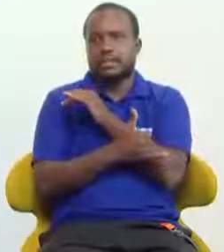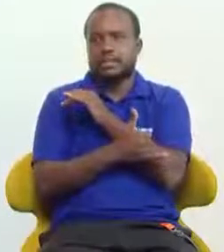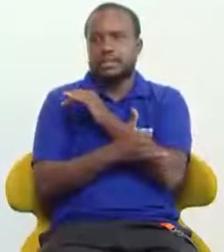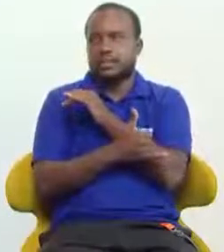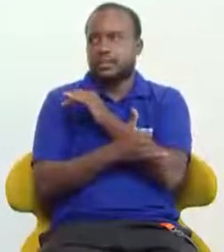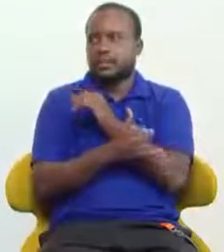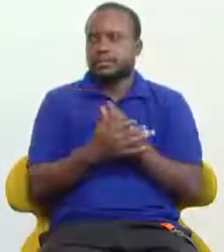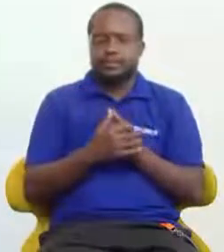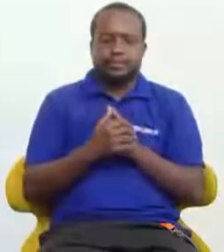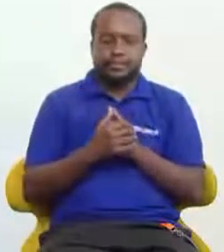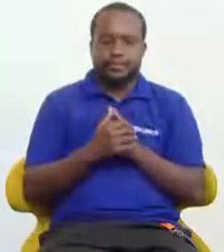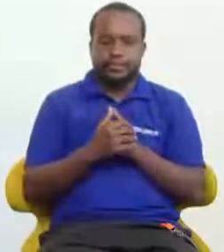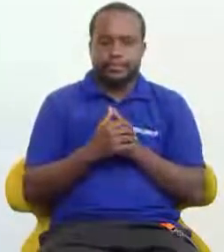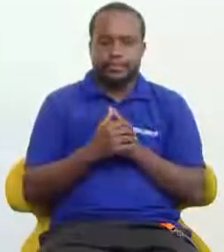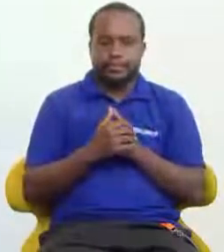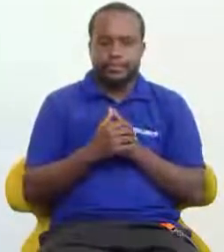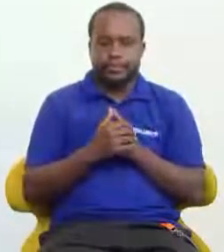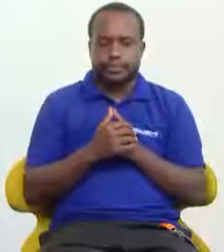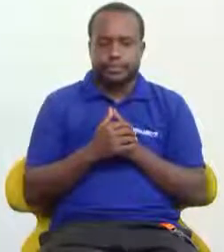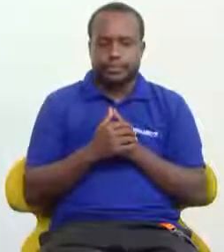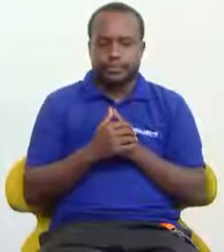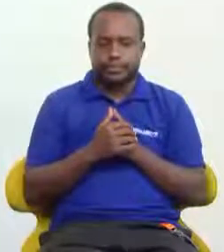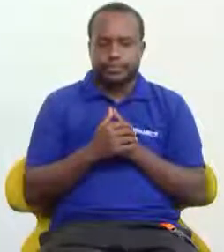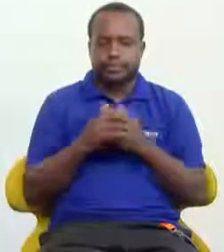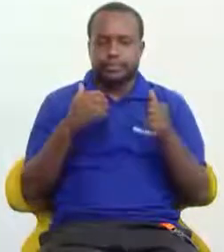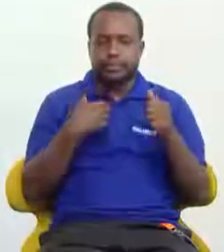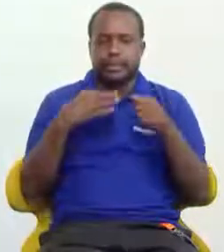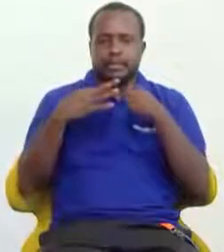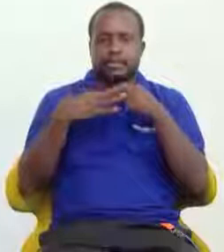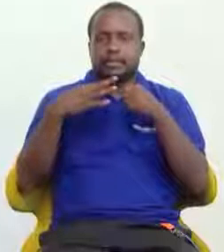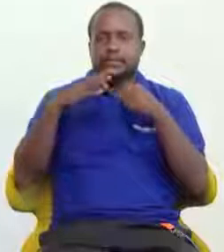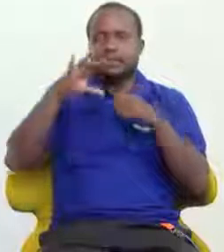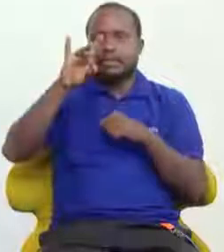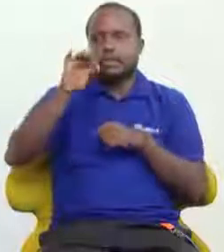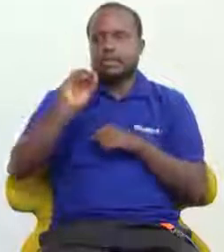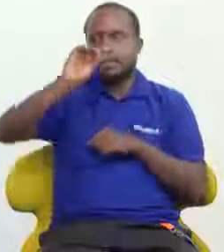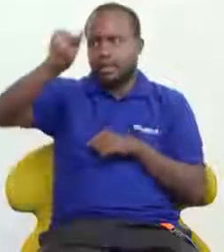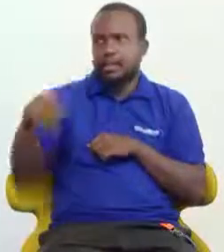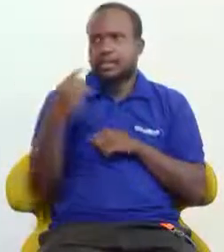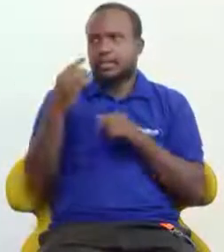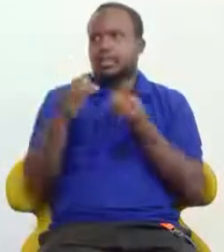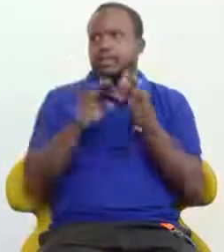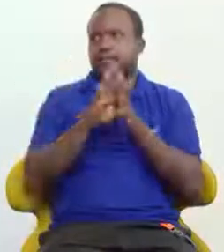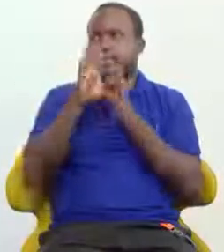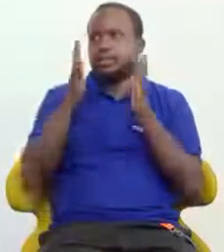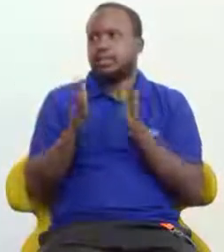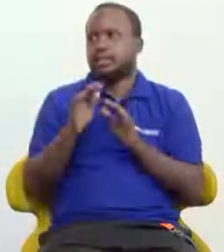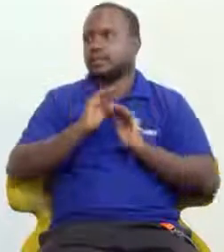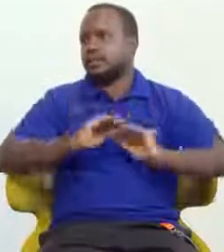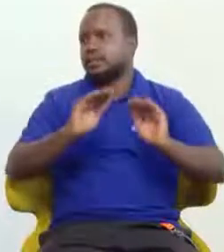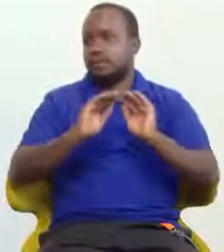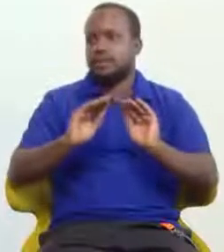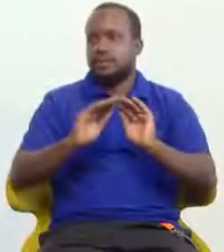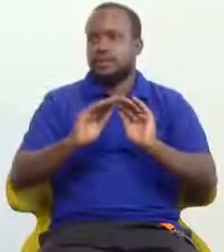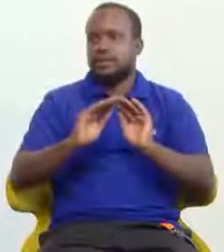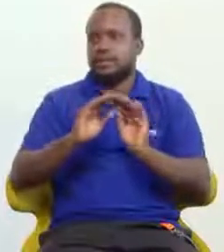yellow shoes, and my hair is pulled back to show my face. I run an organization in Nigeria called